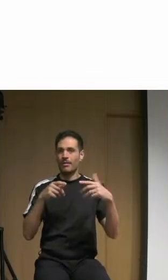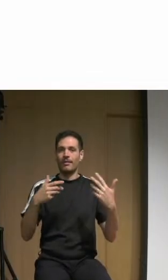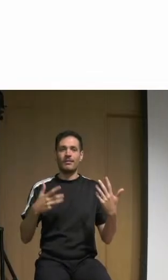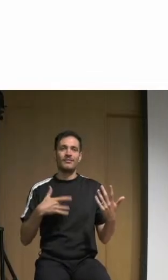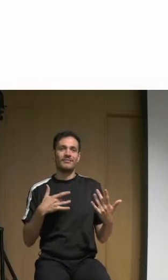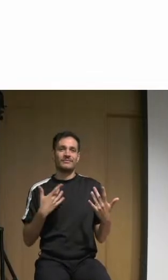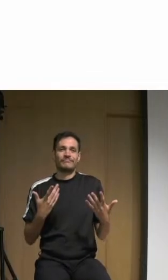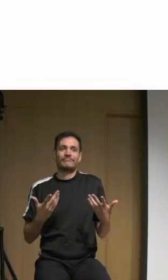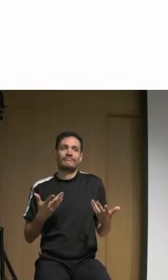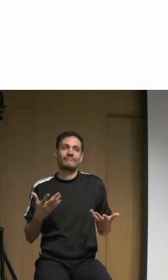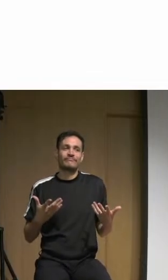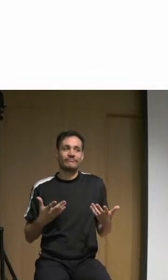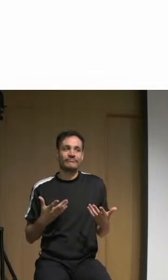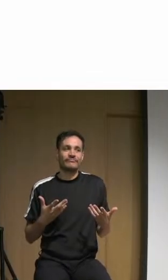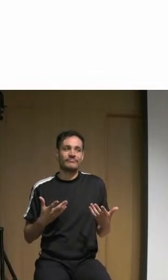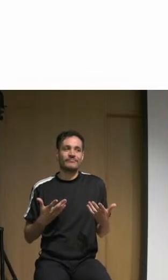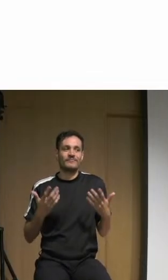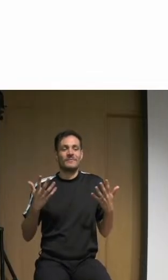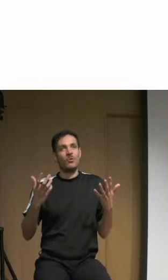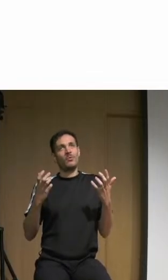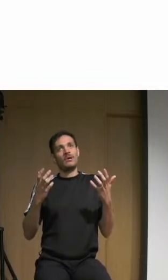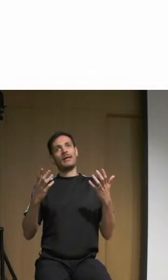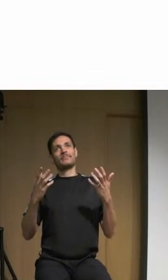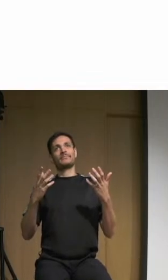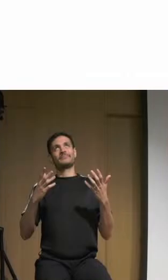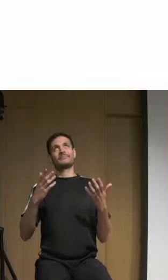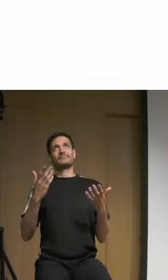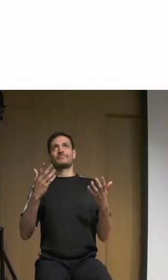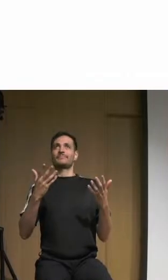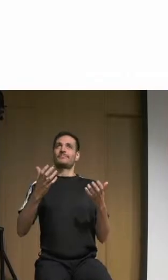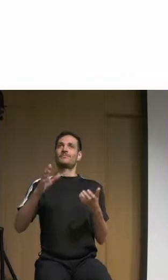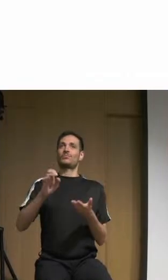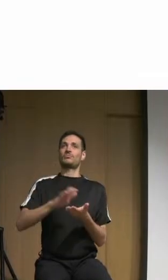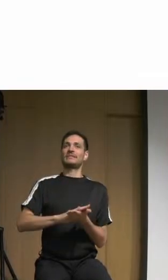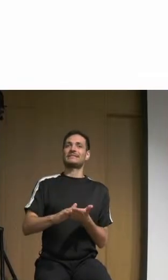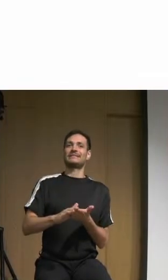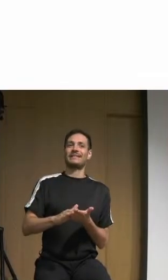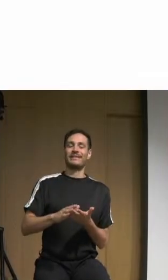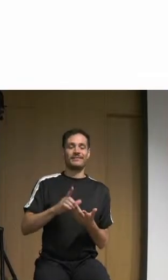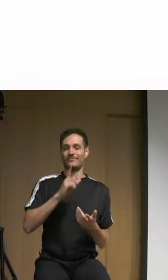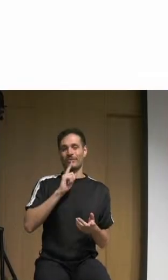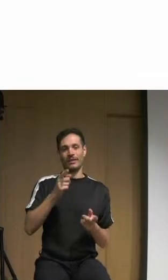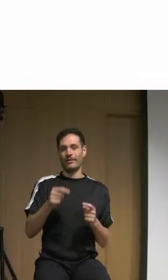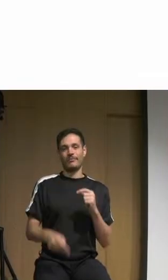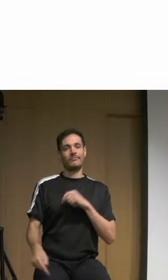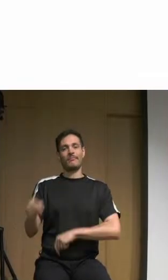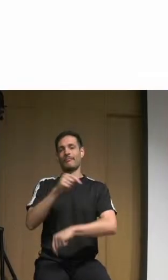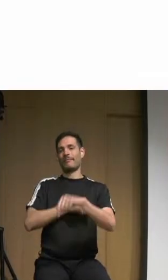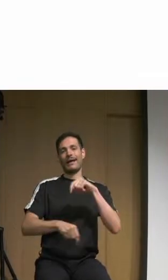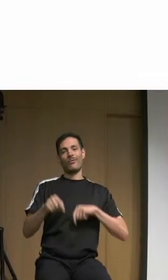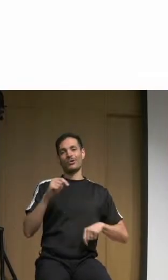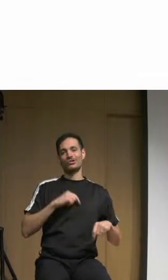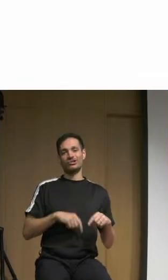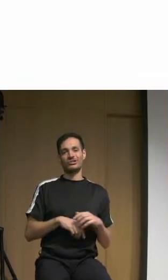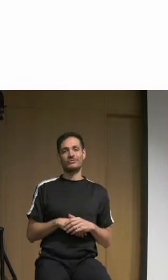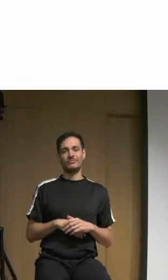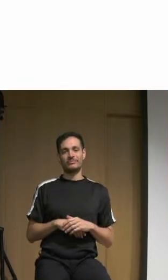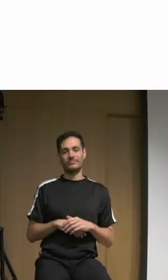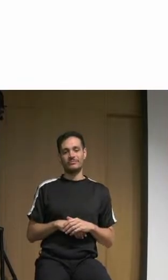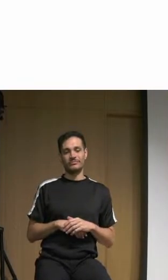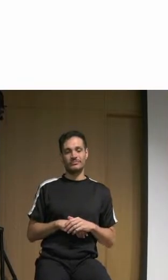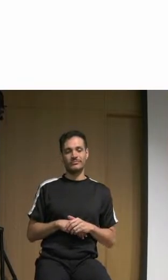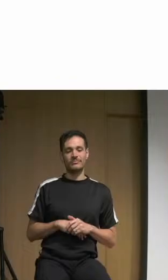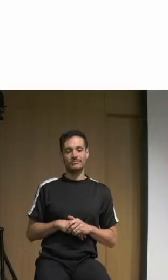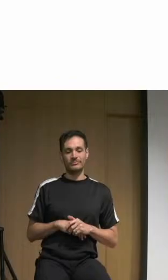In other words, to be kind or not so kind, backwards ass. So what does that mean, Commissioner? And then we'll